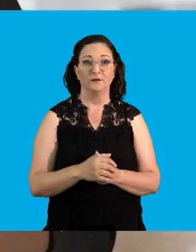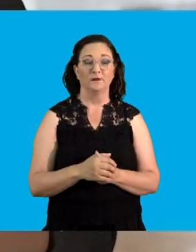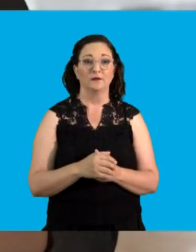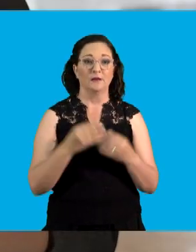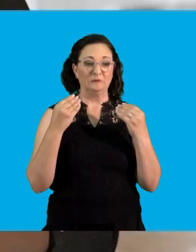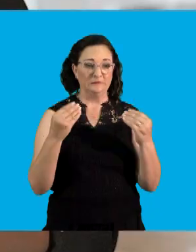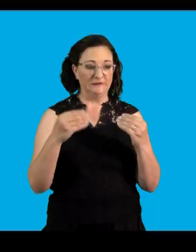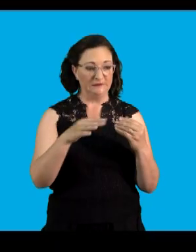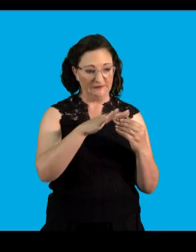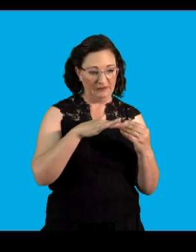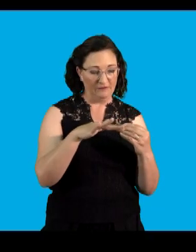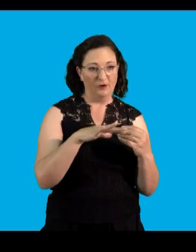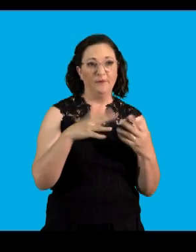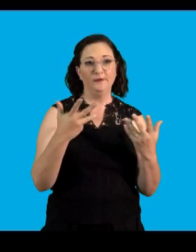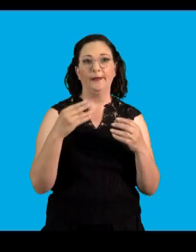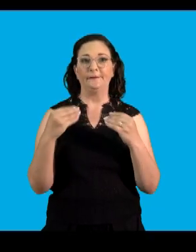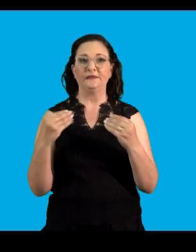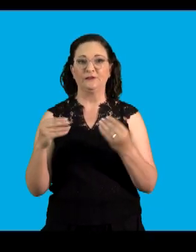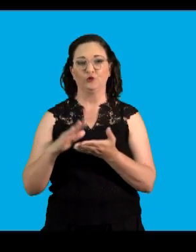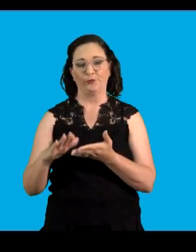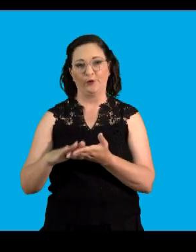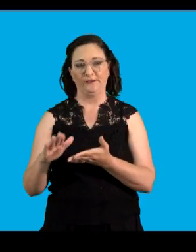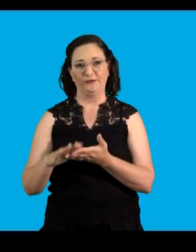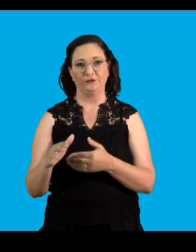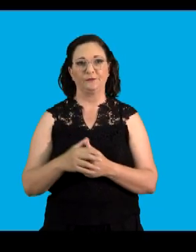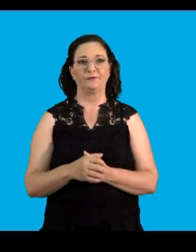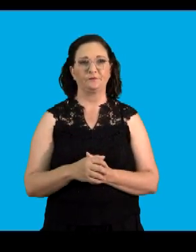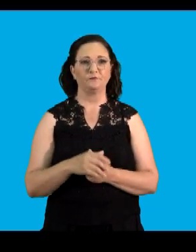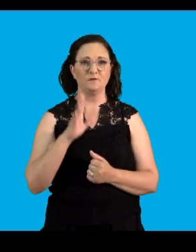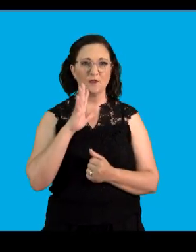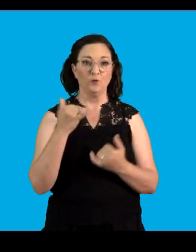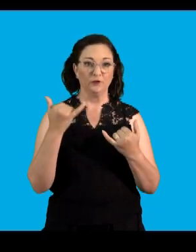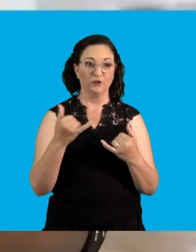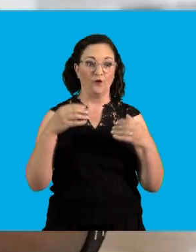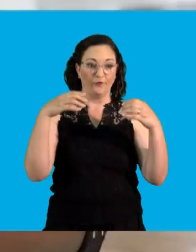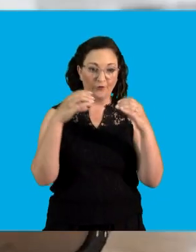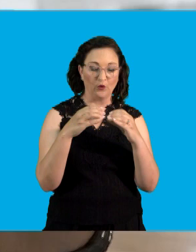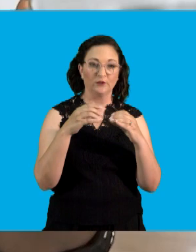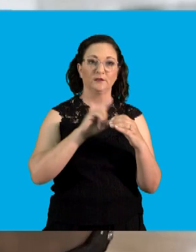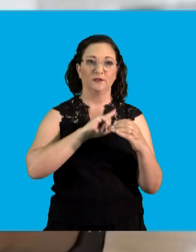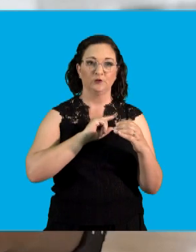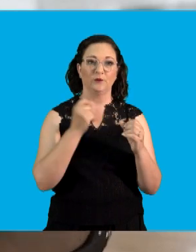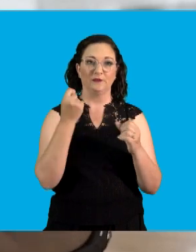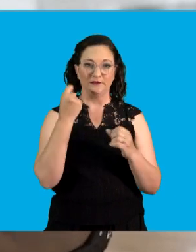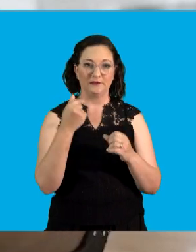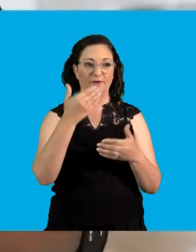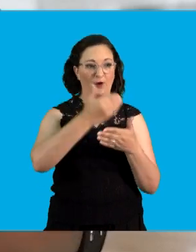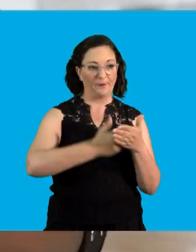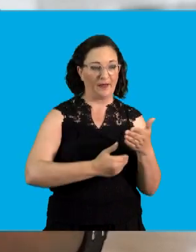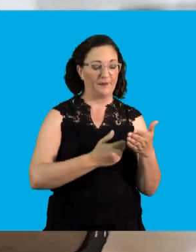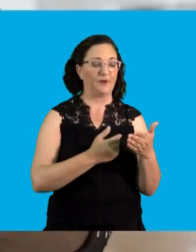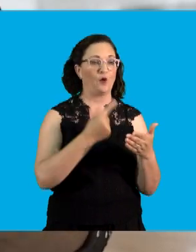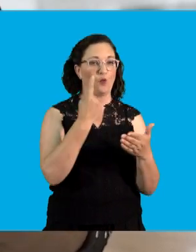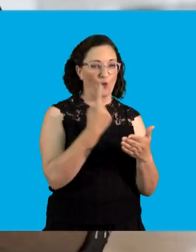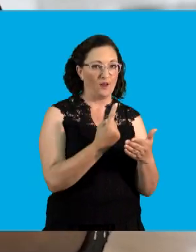Business environments and business operations. I'll be emphasizing that so that you understand that paper one, it's business